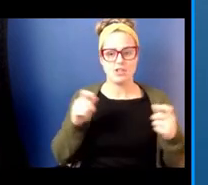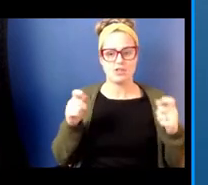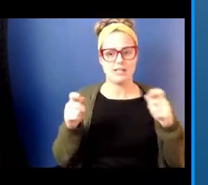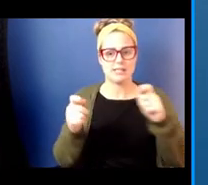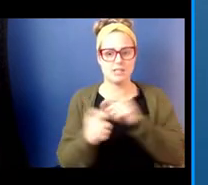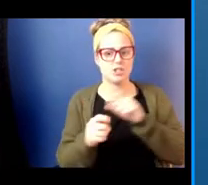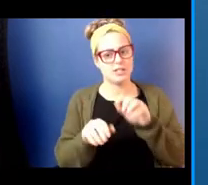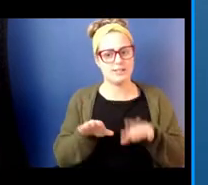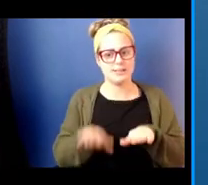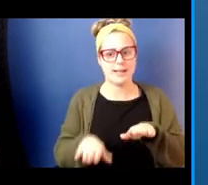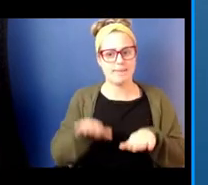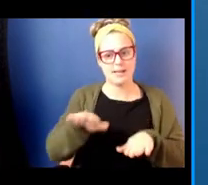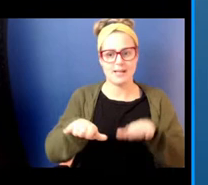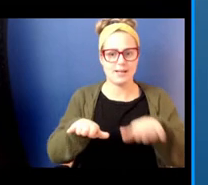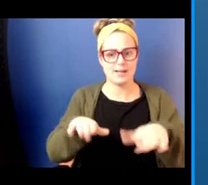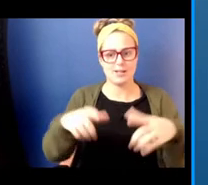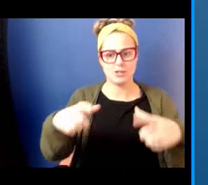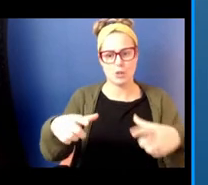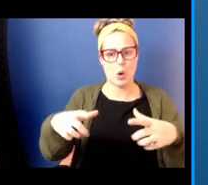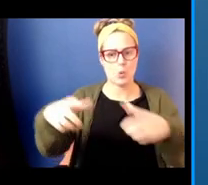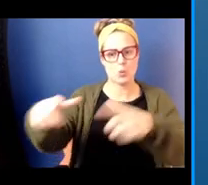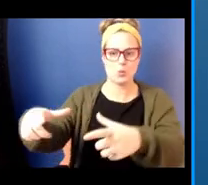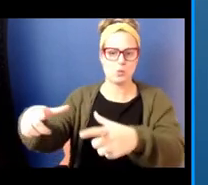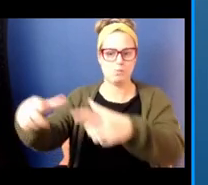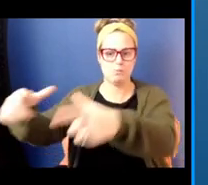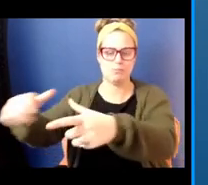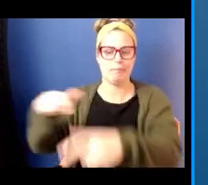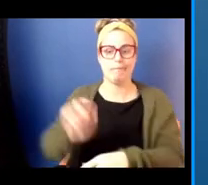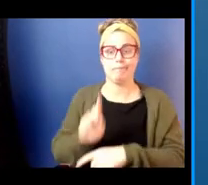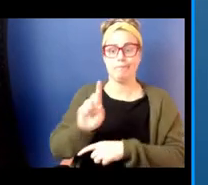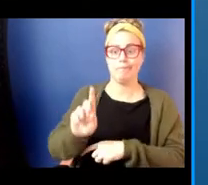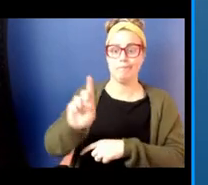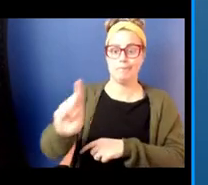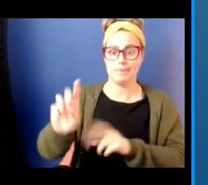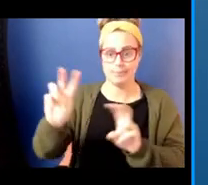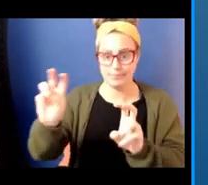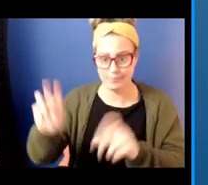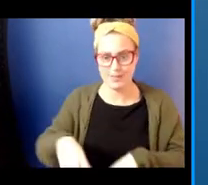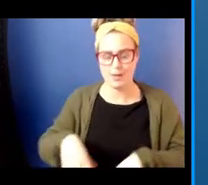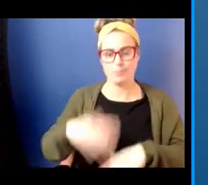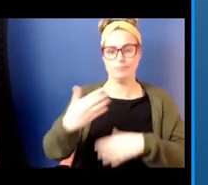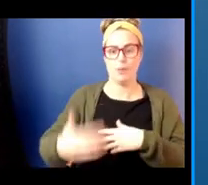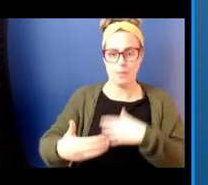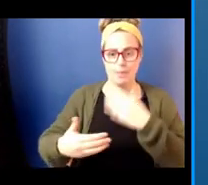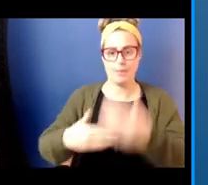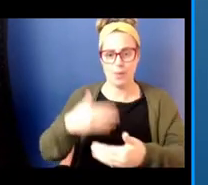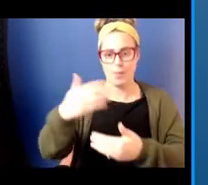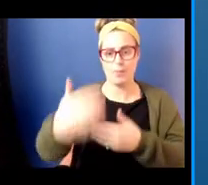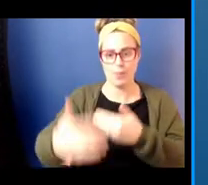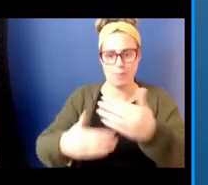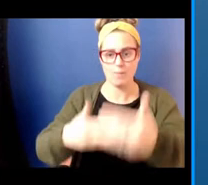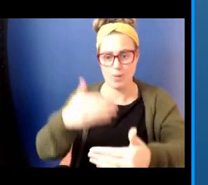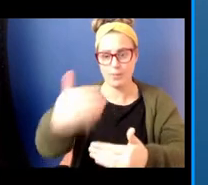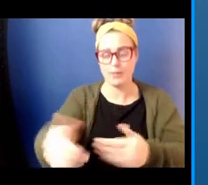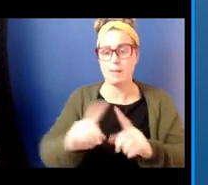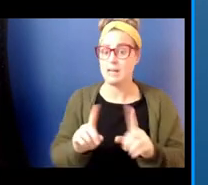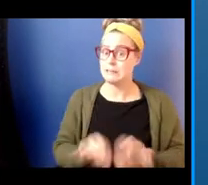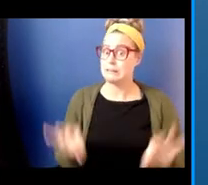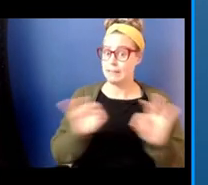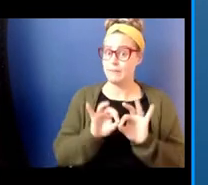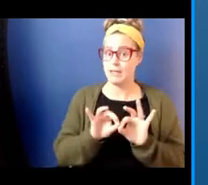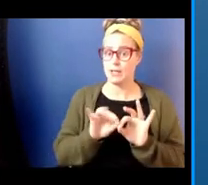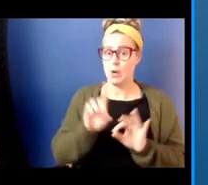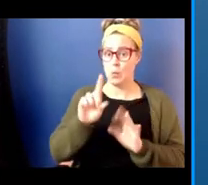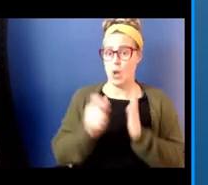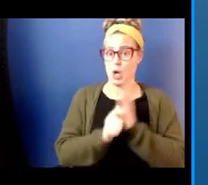the um super Tuesday type events as we get gradually in size but it's pretty significant I mean one of the articles